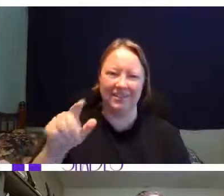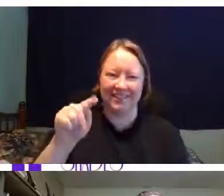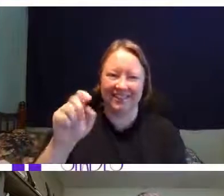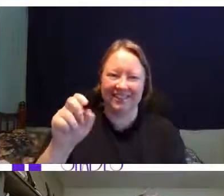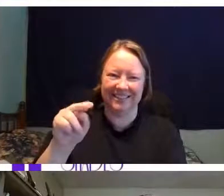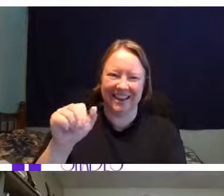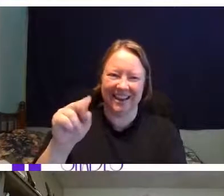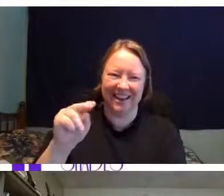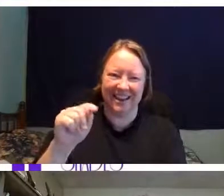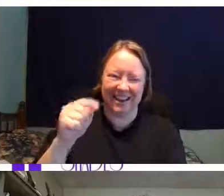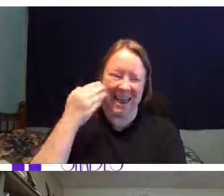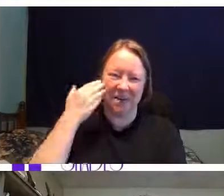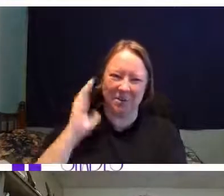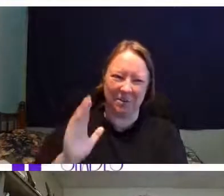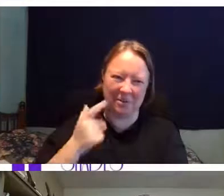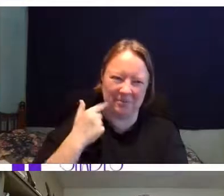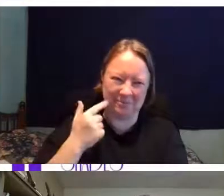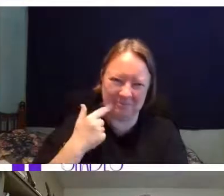know.